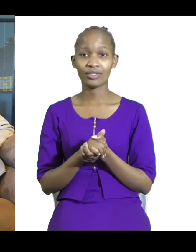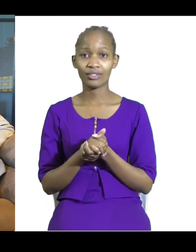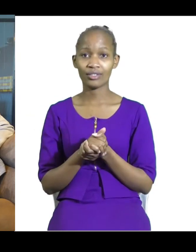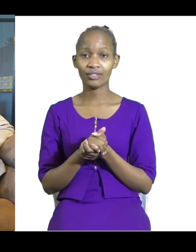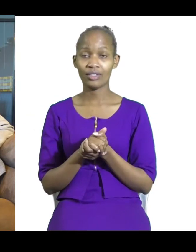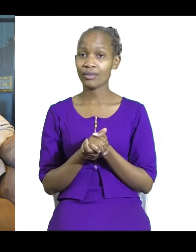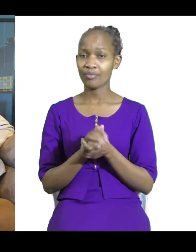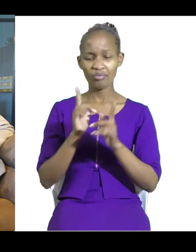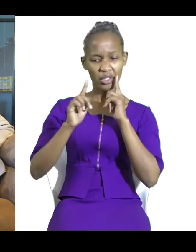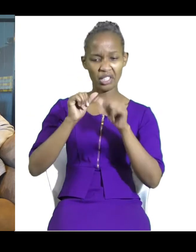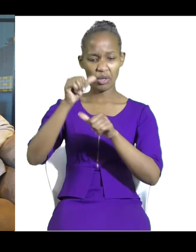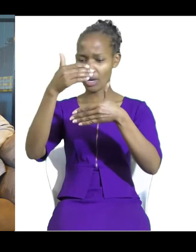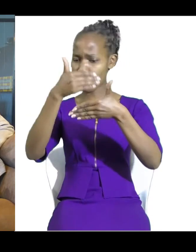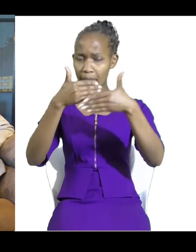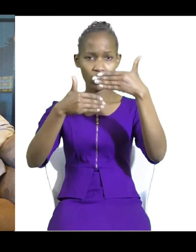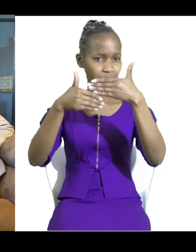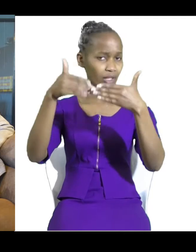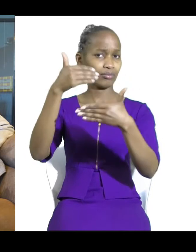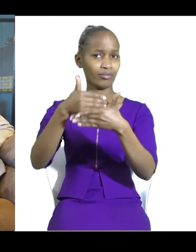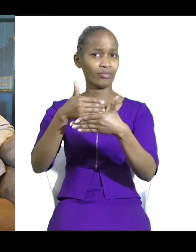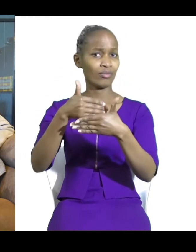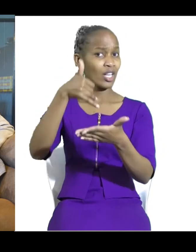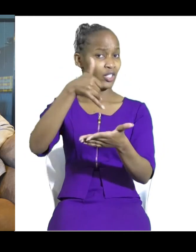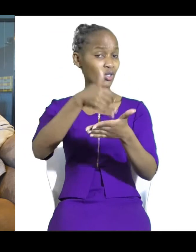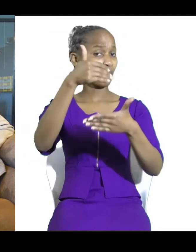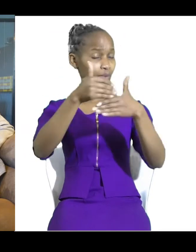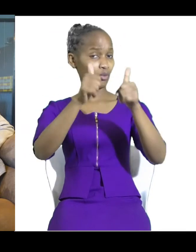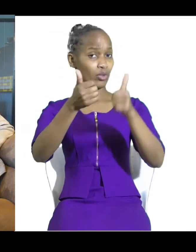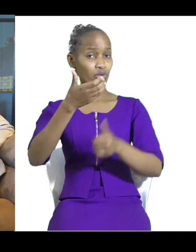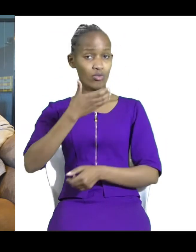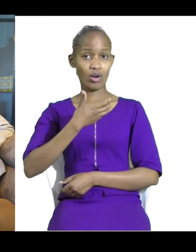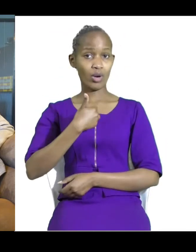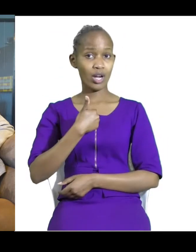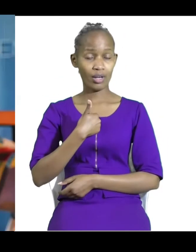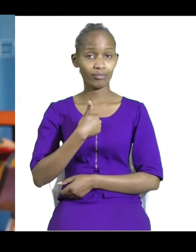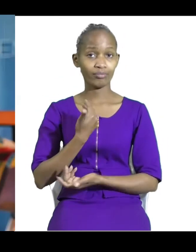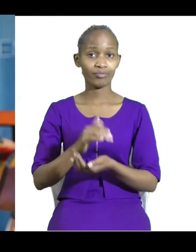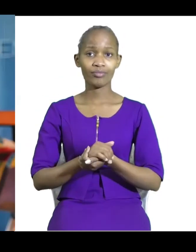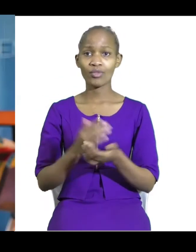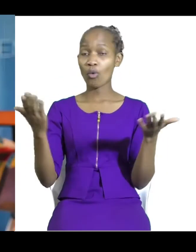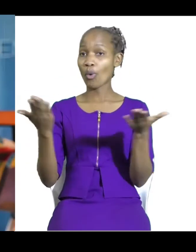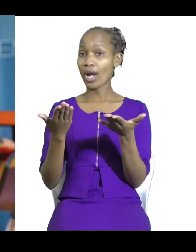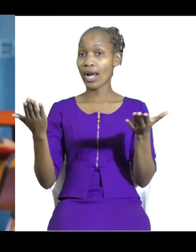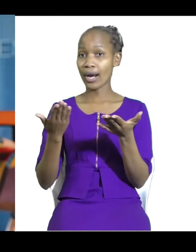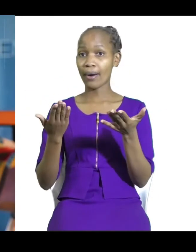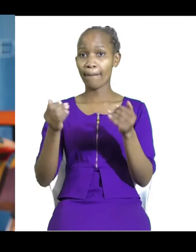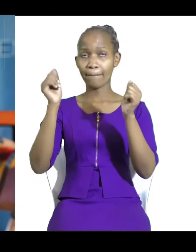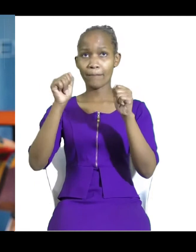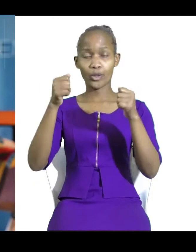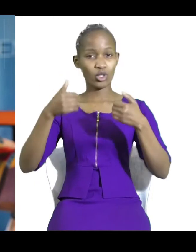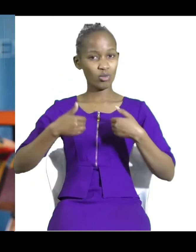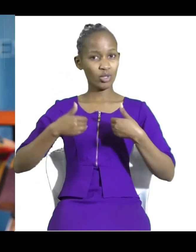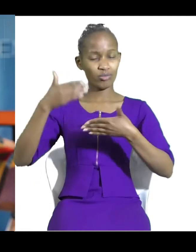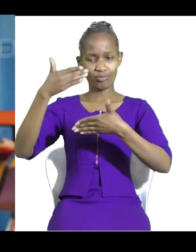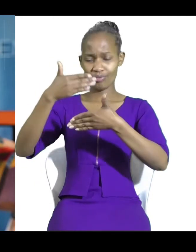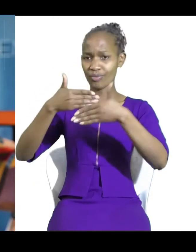the infrastructural safe spaces, and this includes the built environment or the built environment, whereby we